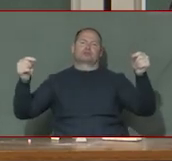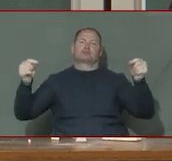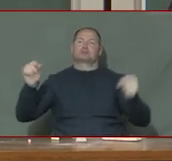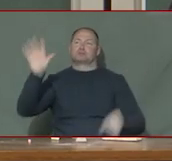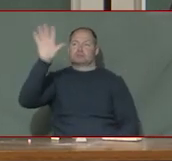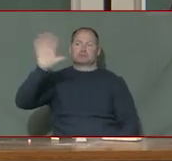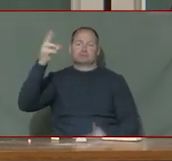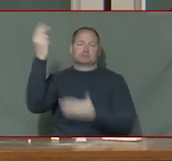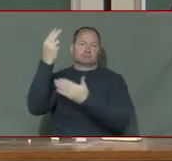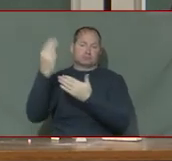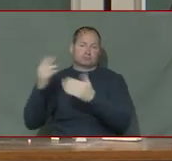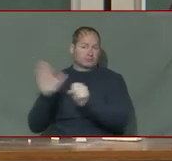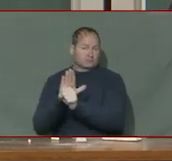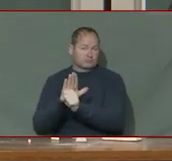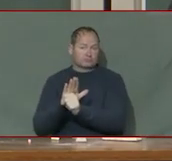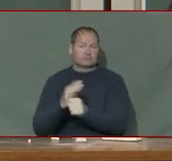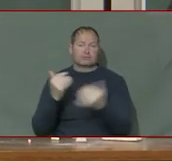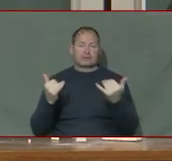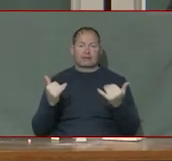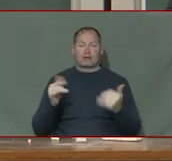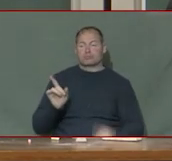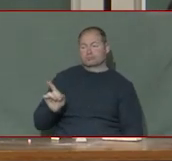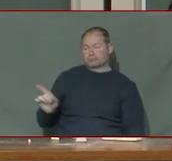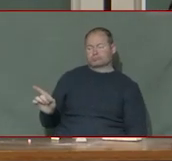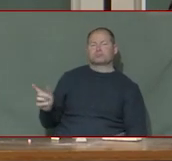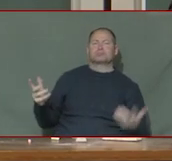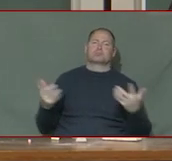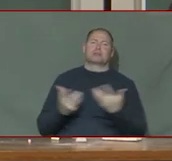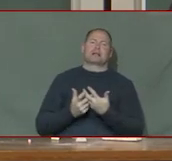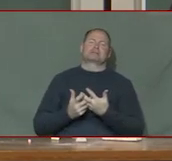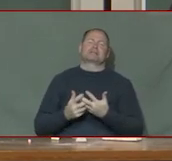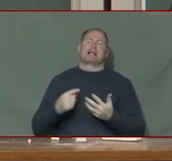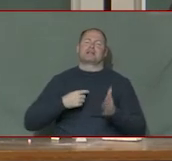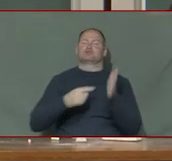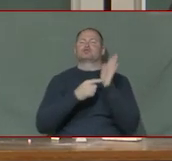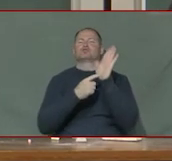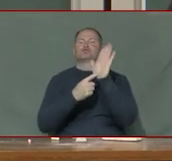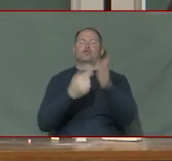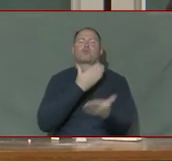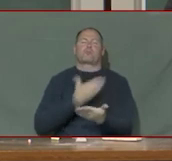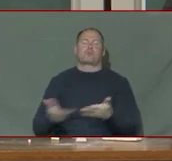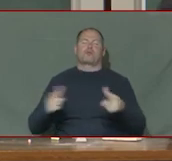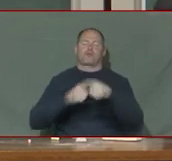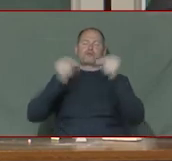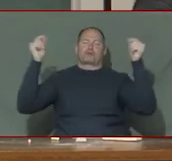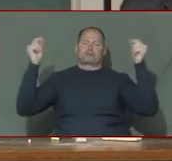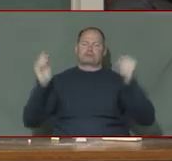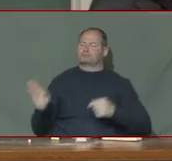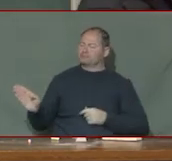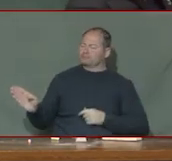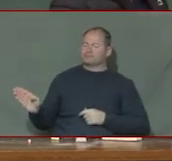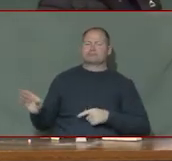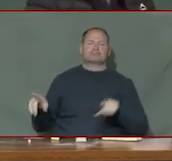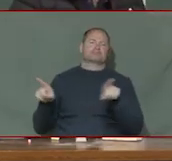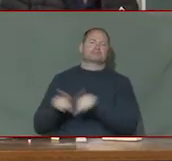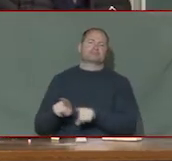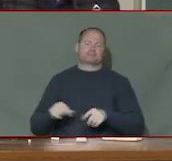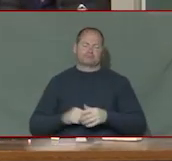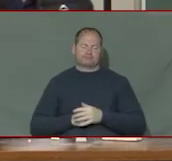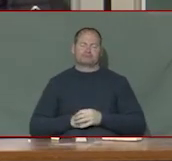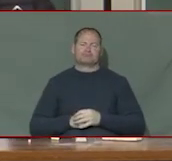is given by pi minus 2 divided by 4 multiplied by x to the power of 4 minus 2x cubed plus x